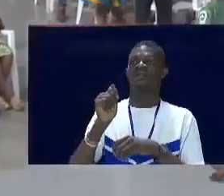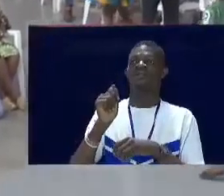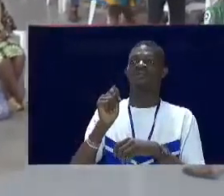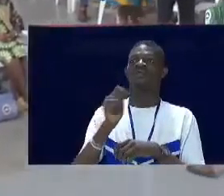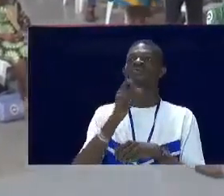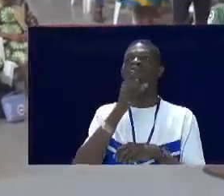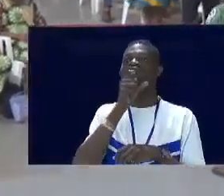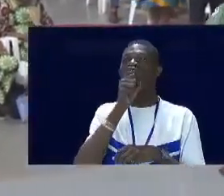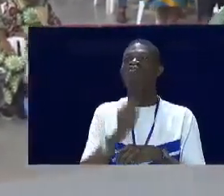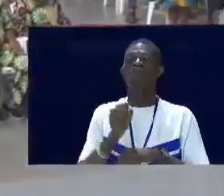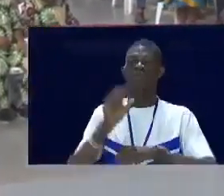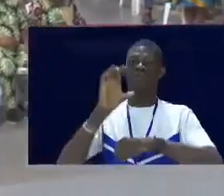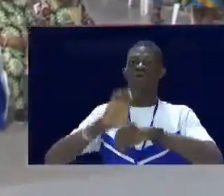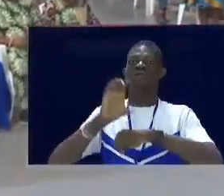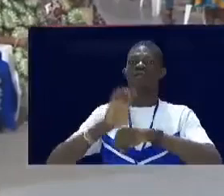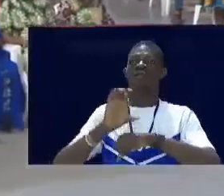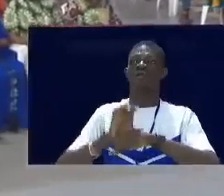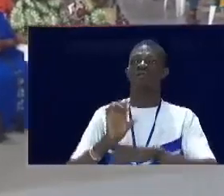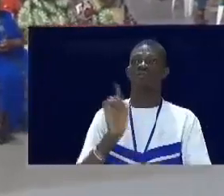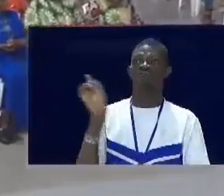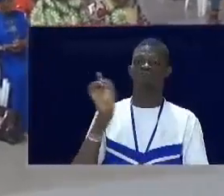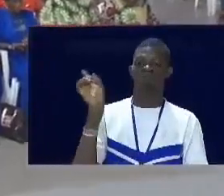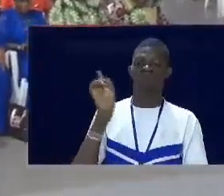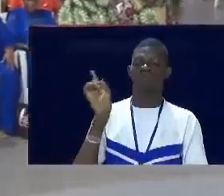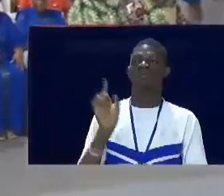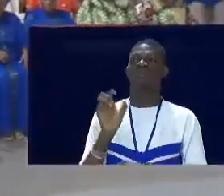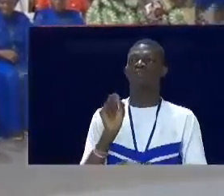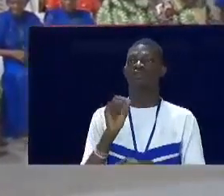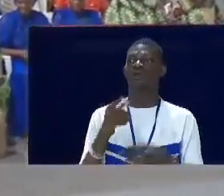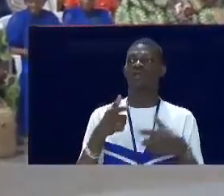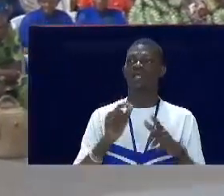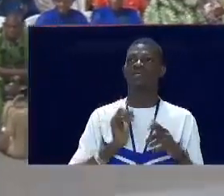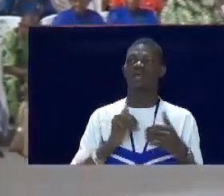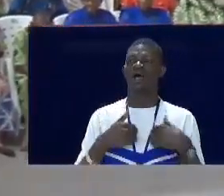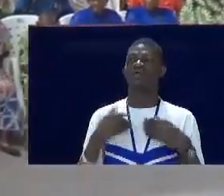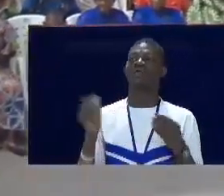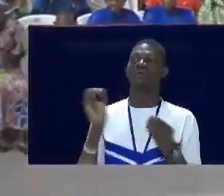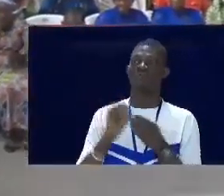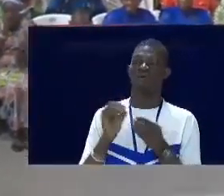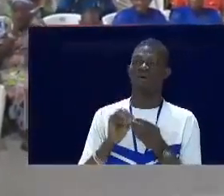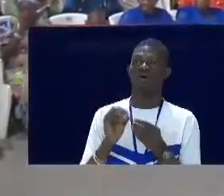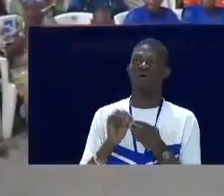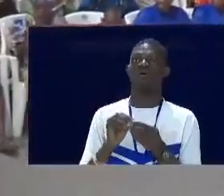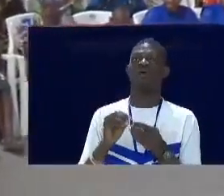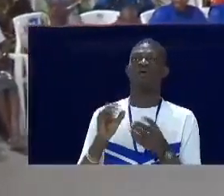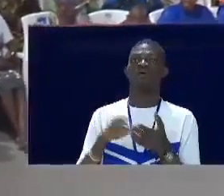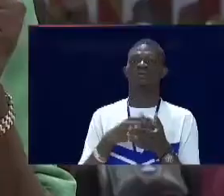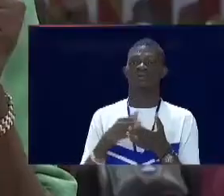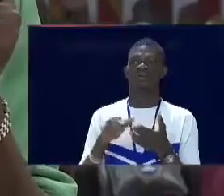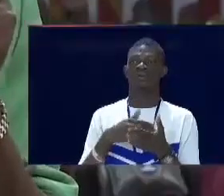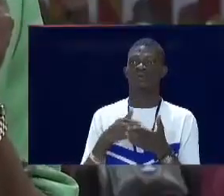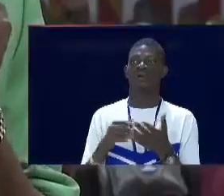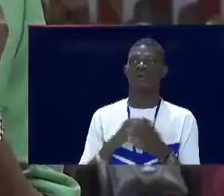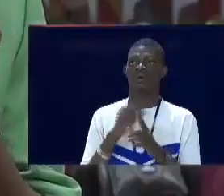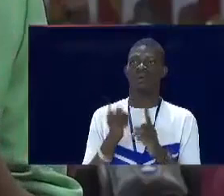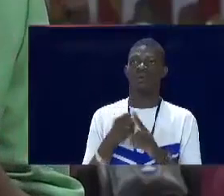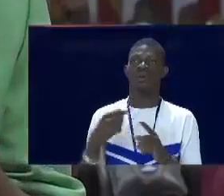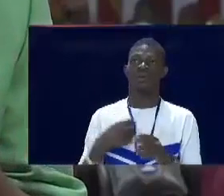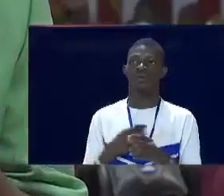old auditorium. Good. So let's have one more song while we attend